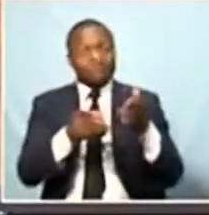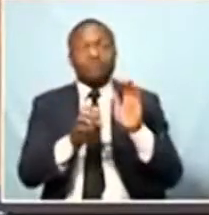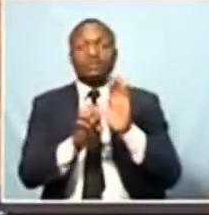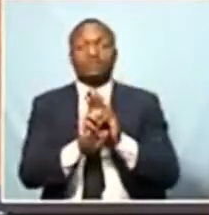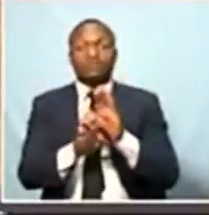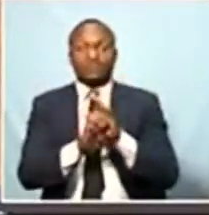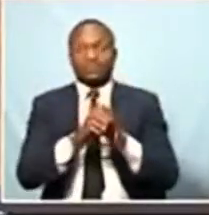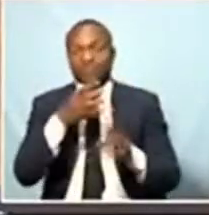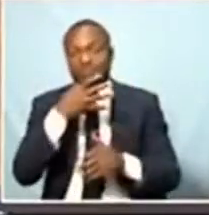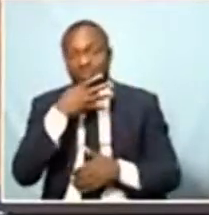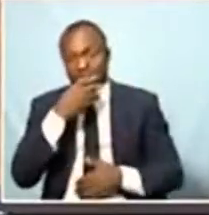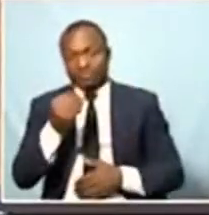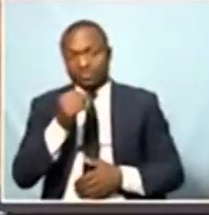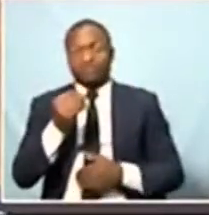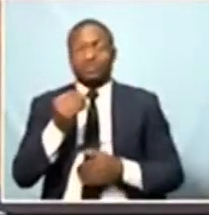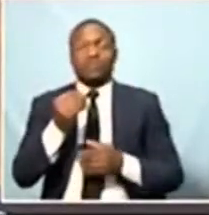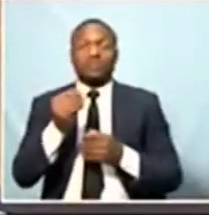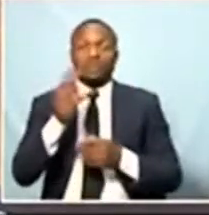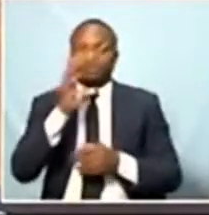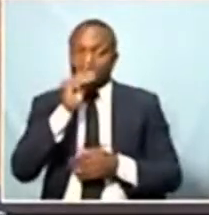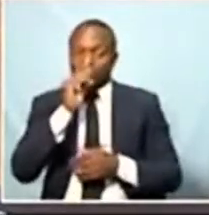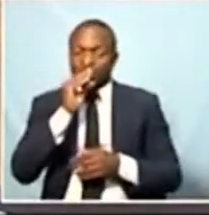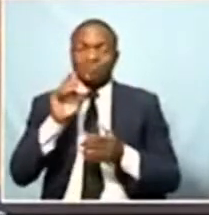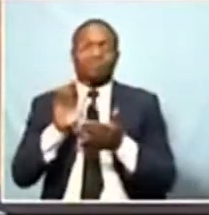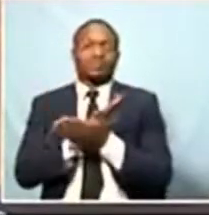that the commissioner has spoken too early.